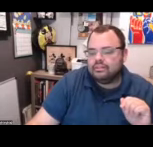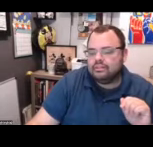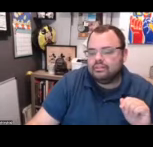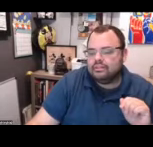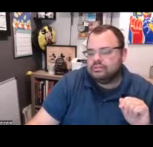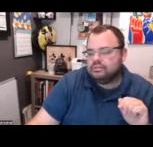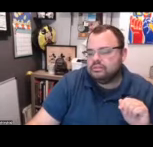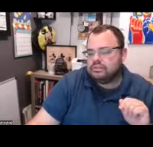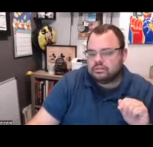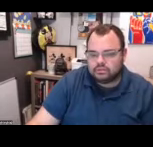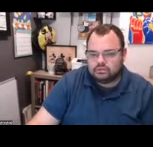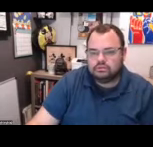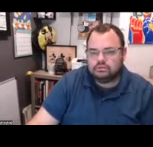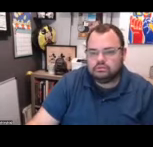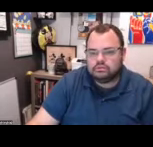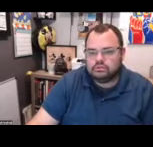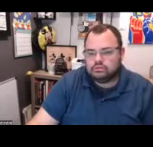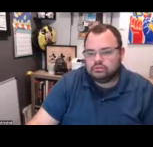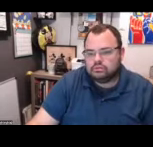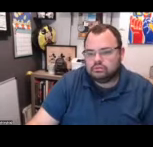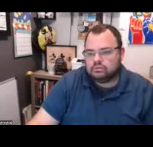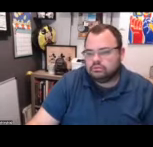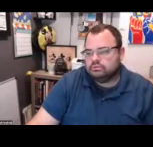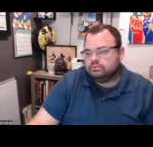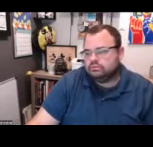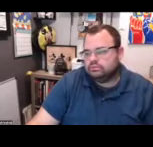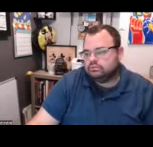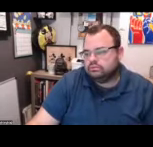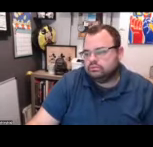little bit of how it looks like.